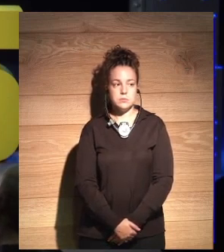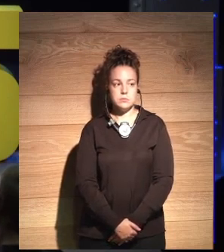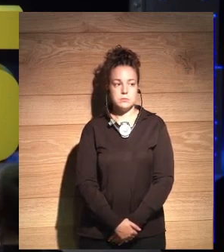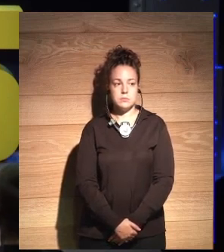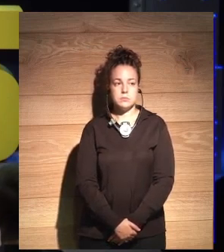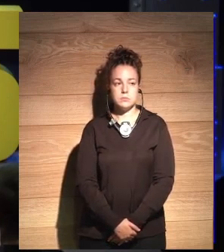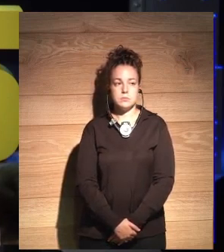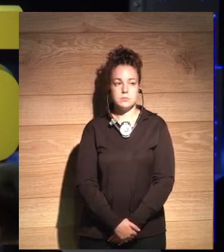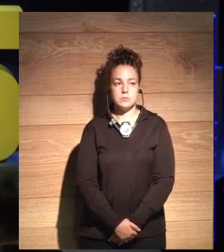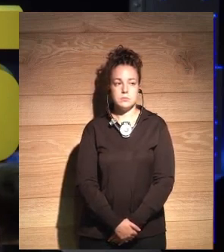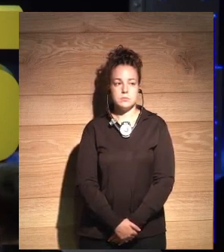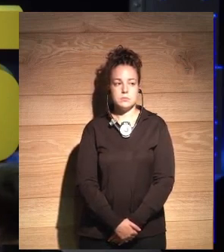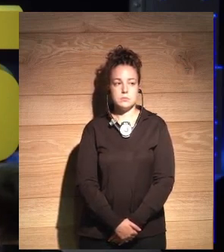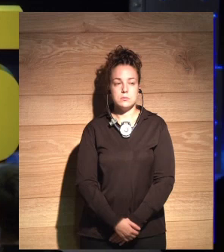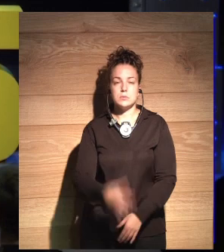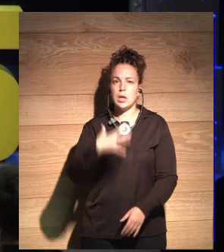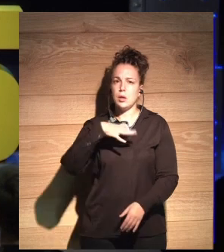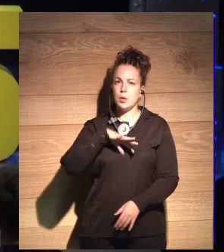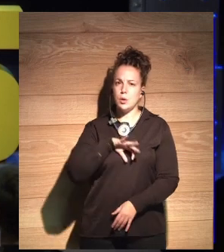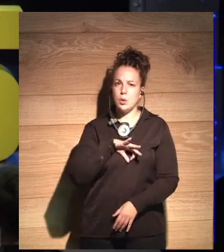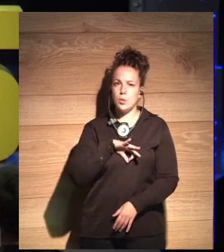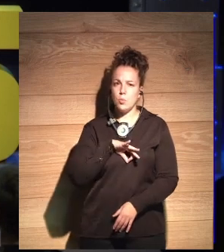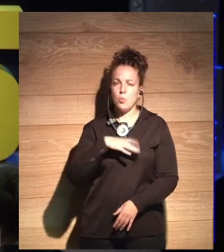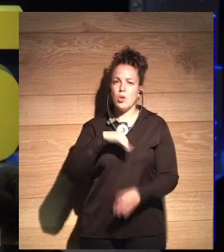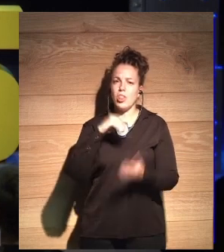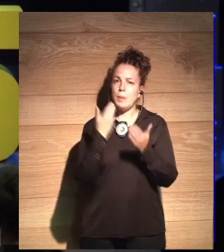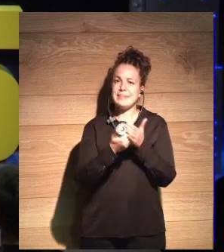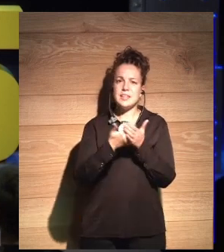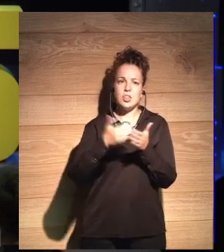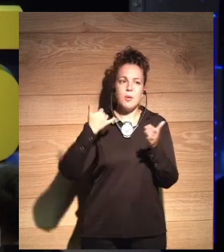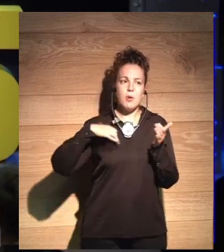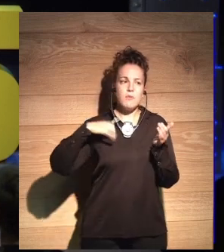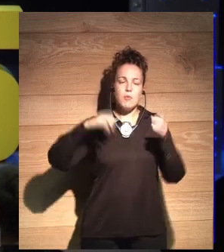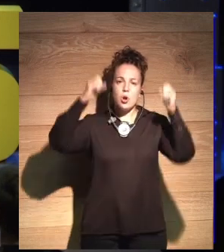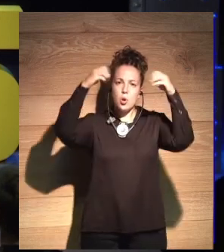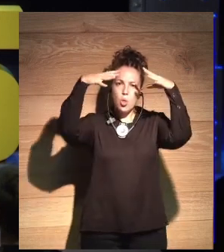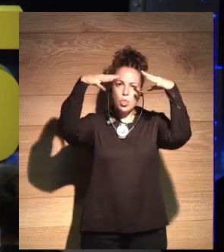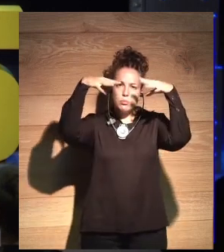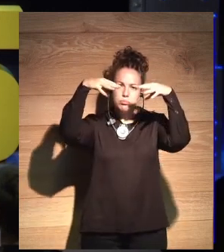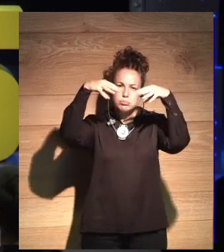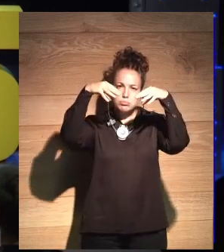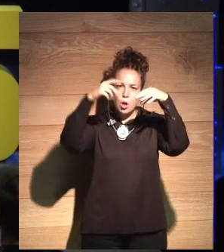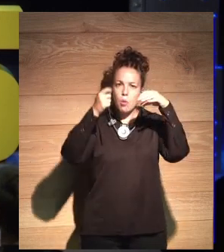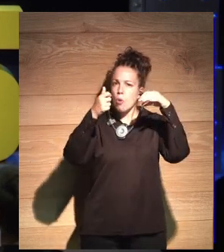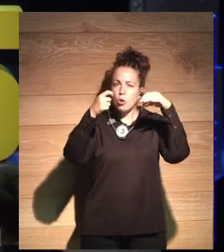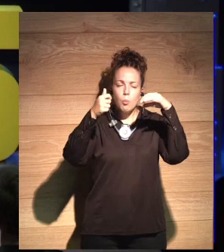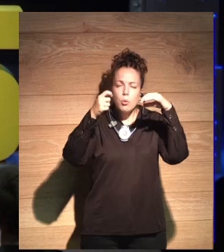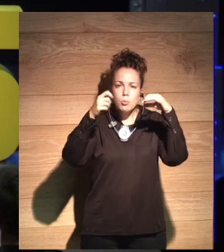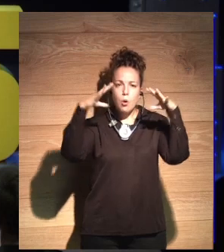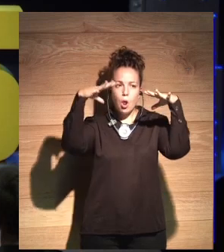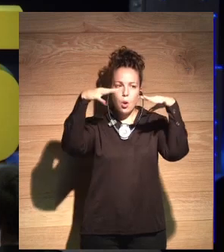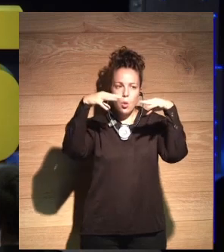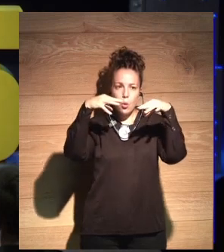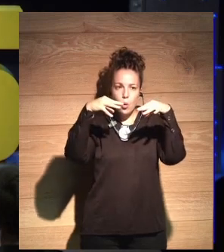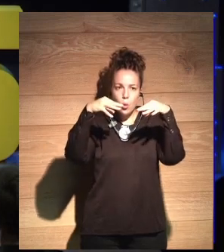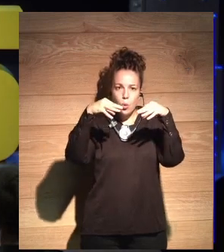Can I just make one request and have the backlights just down a bit up here so you can see the screen a bit